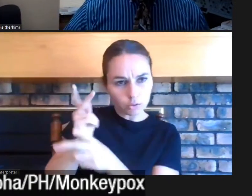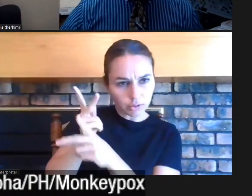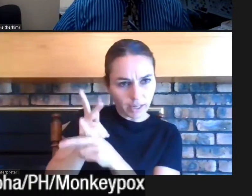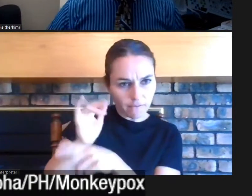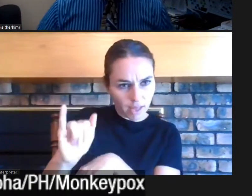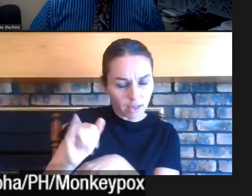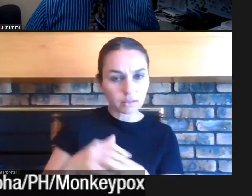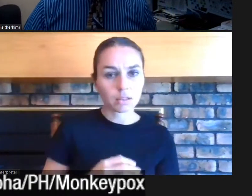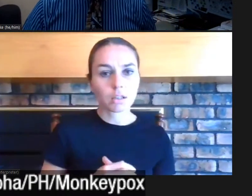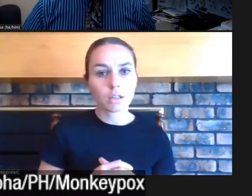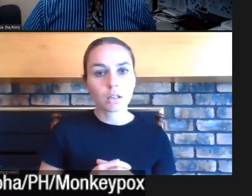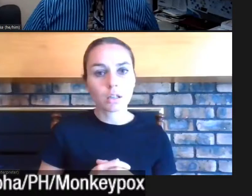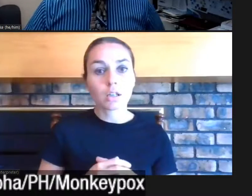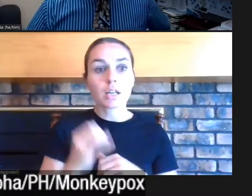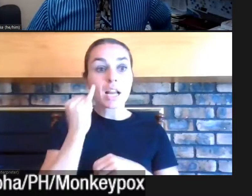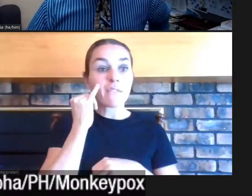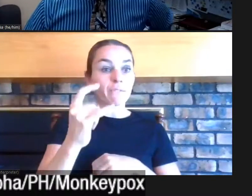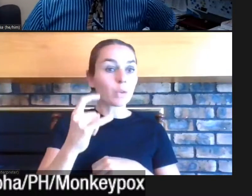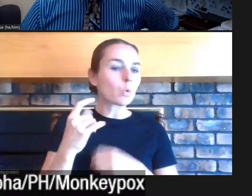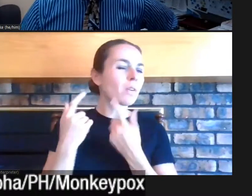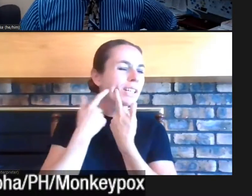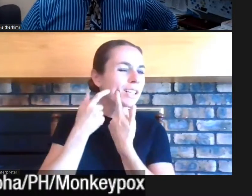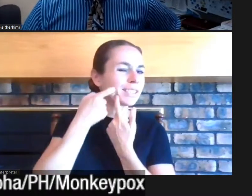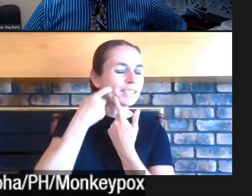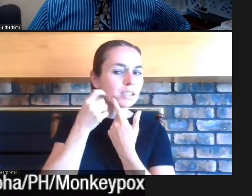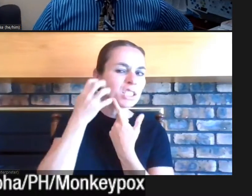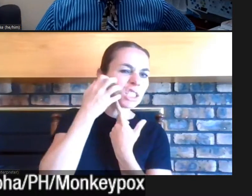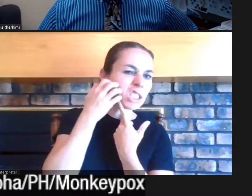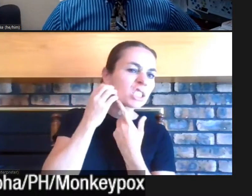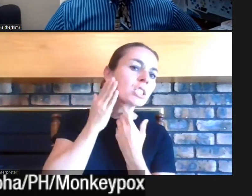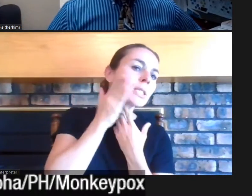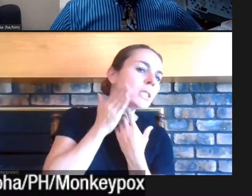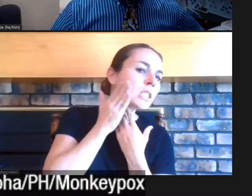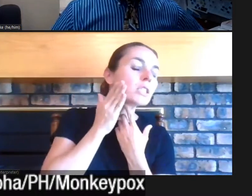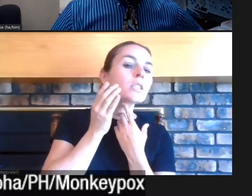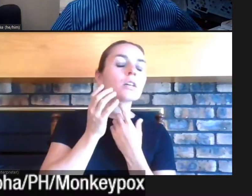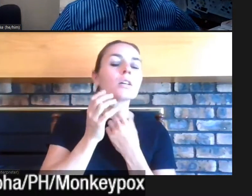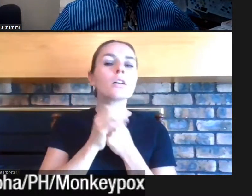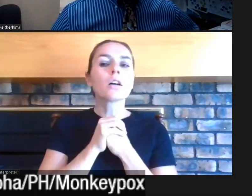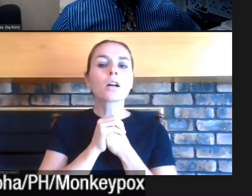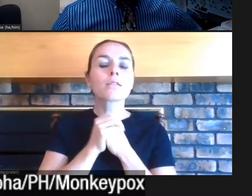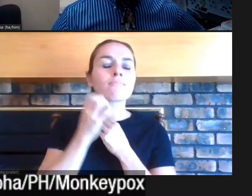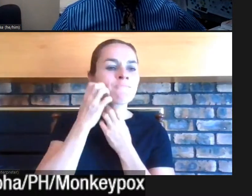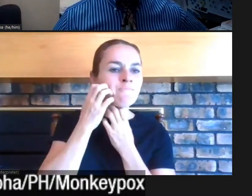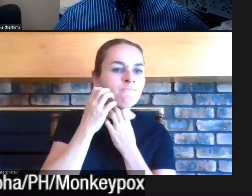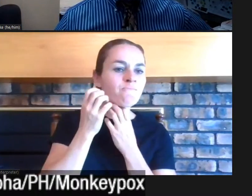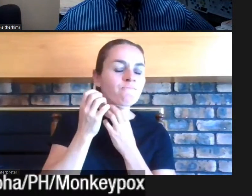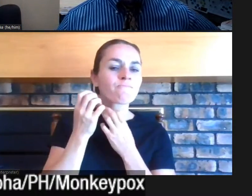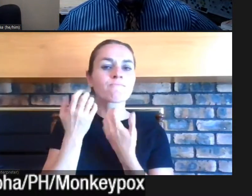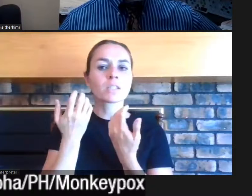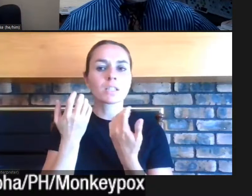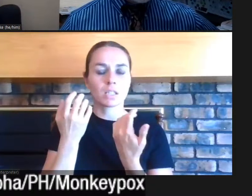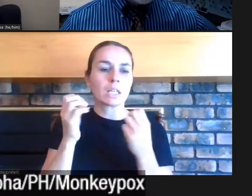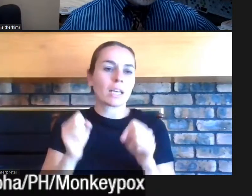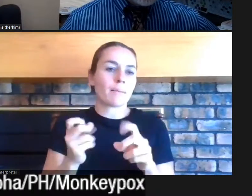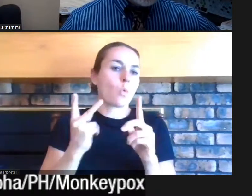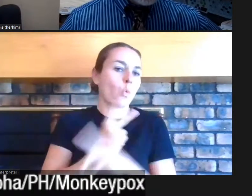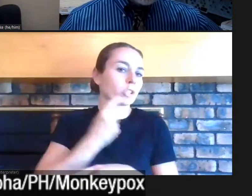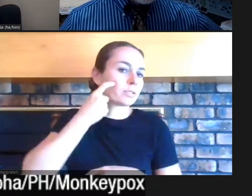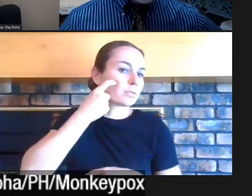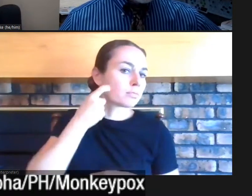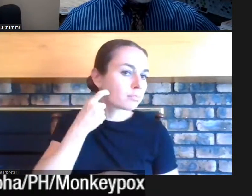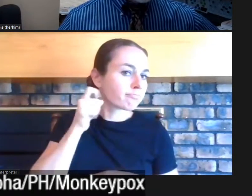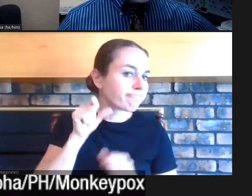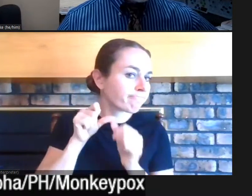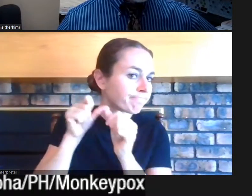Traumatizing the lesion, so scratching it, itching it, rubbing it, may put that individual at a higher risk for scarring. And